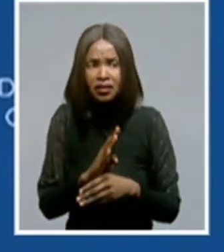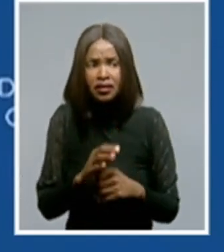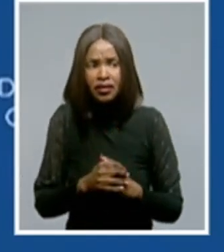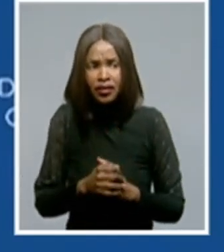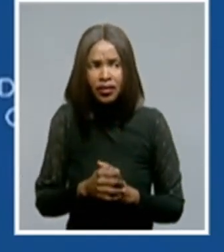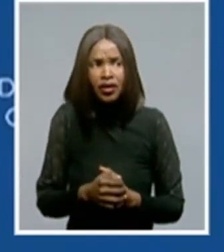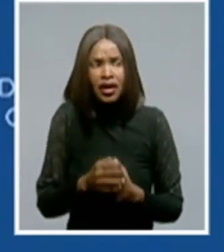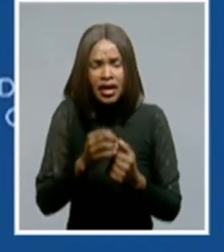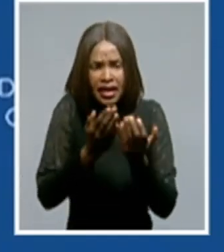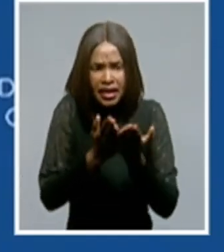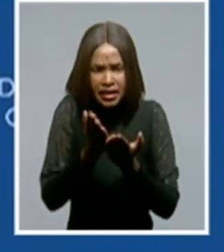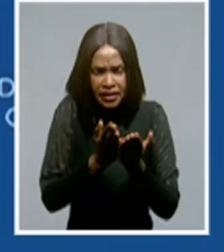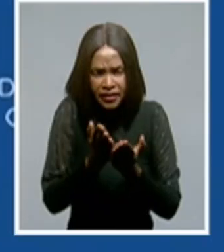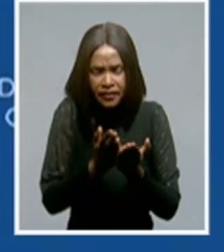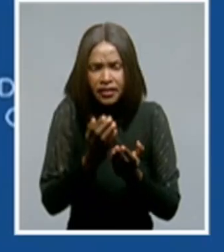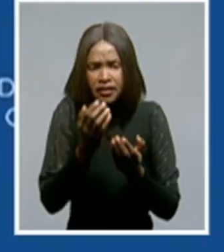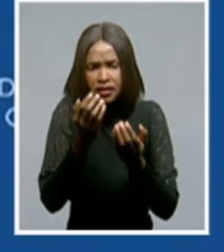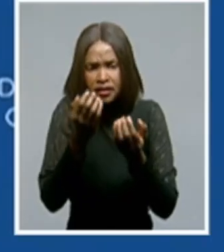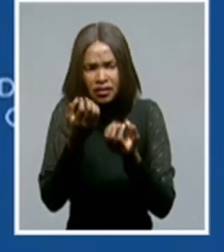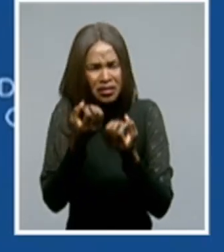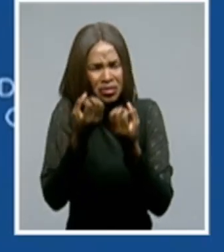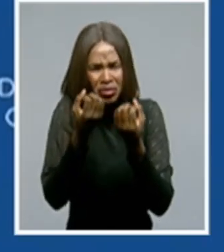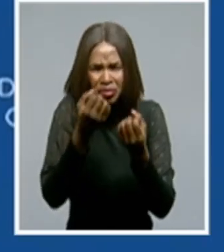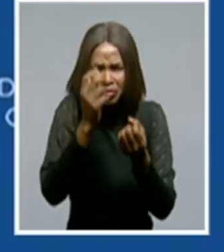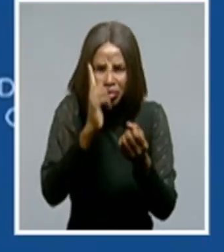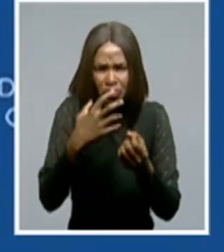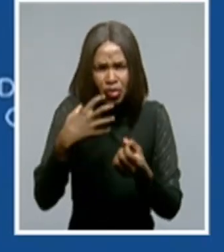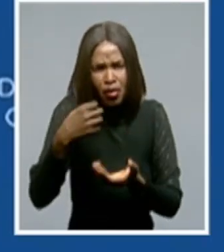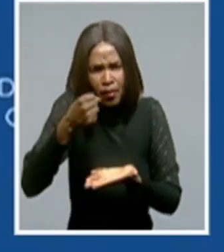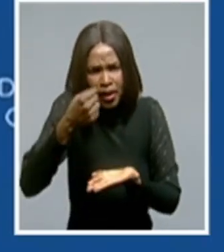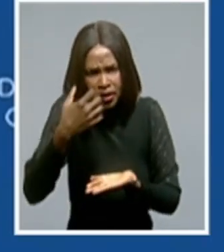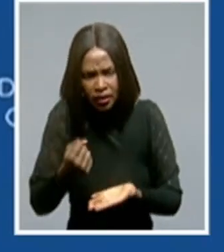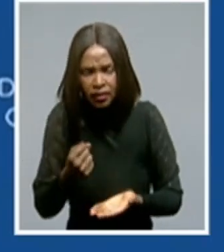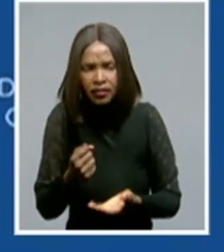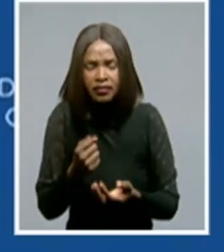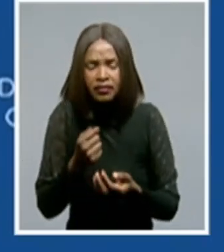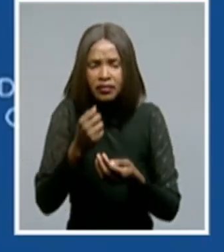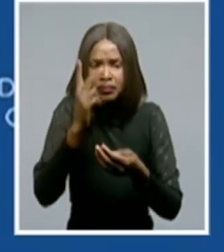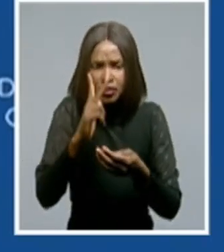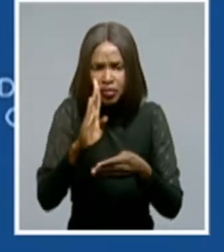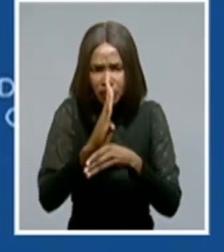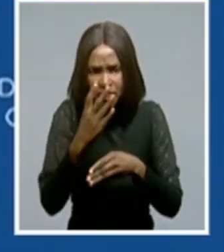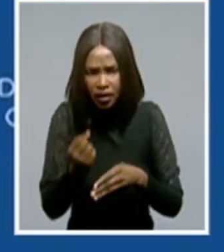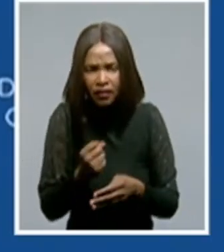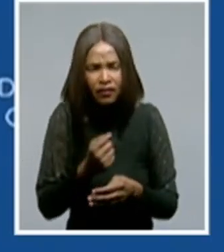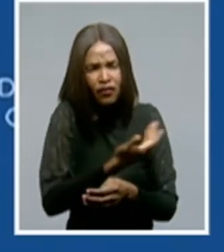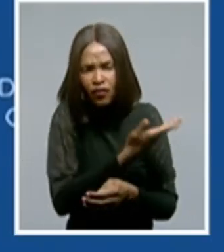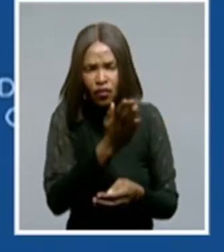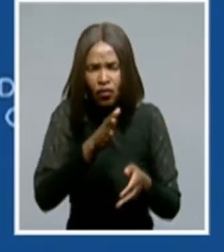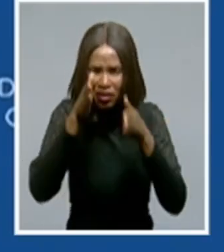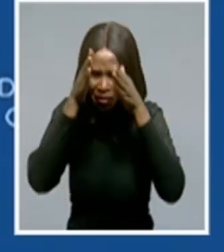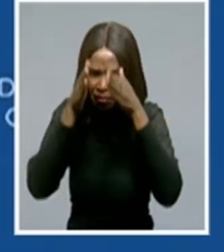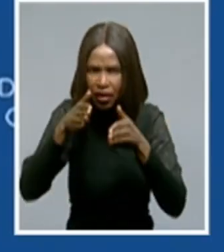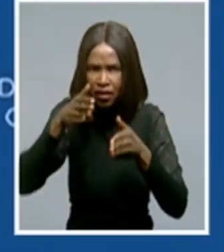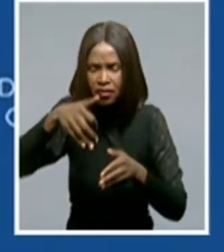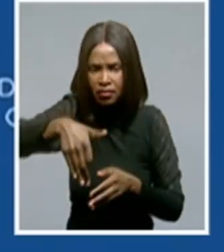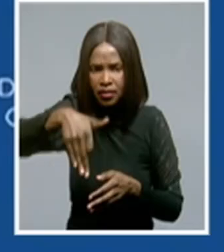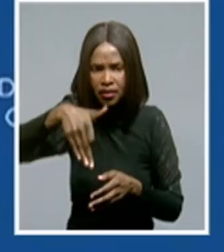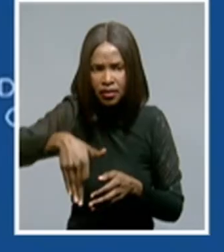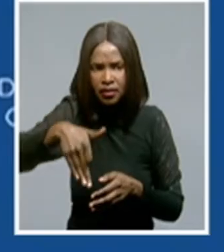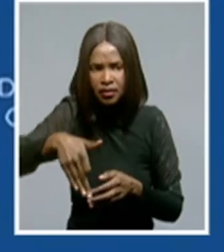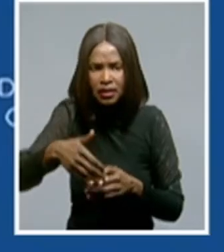service providers around them as well. So there's a whole lot. So it's also creating an opportunity for Namibians, which really filters into the local